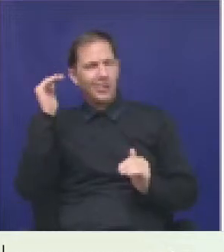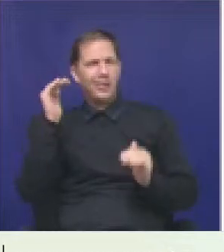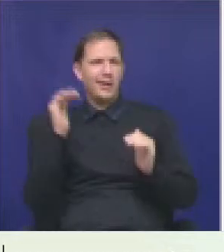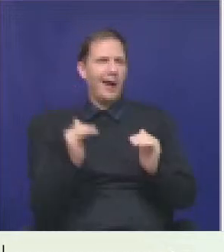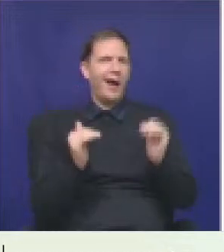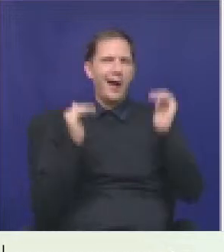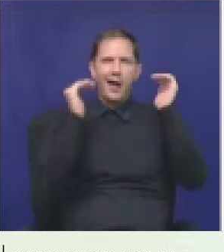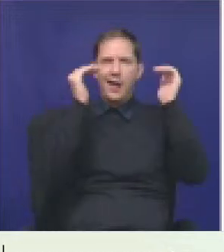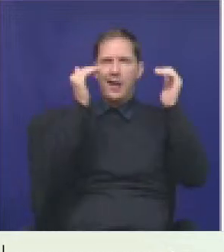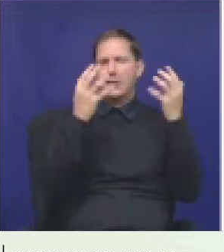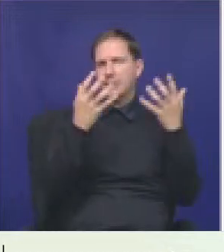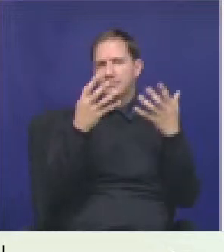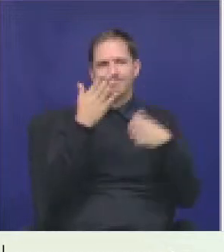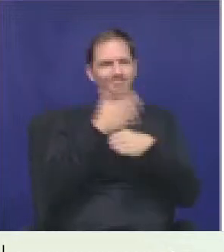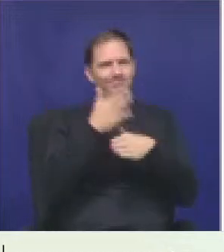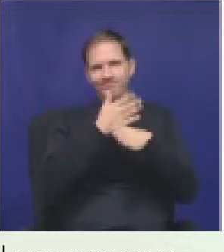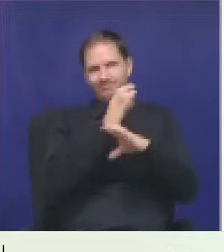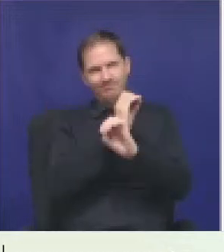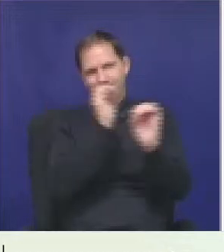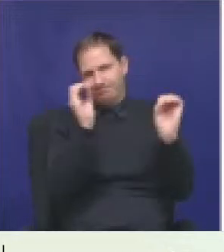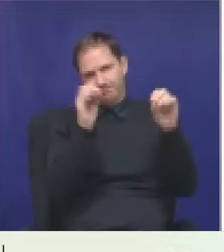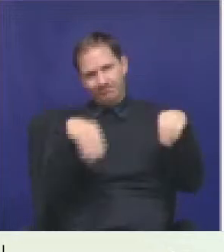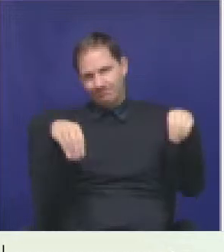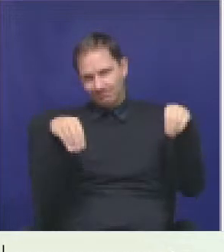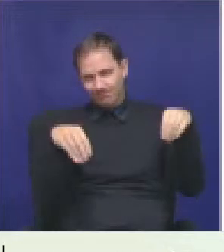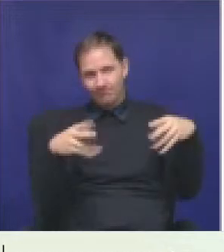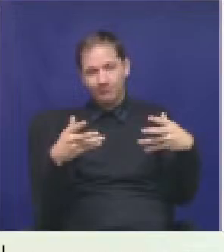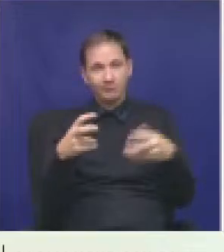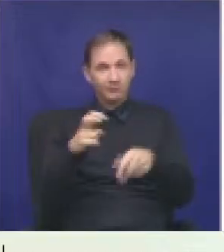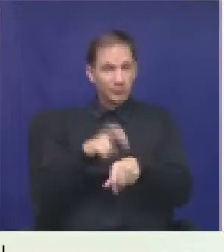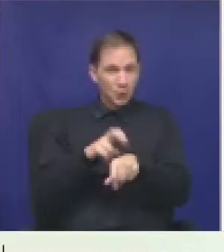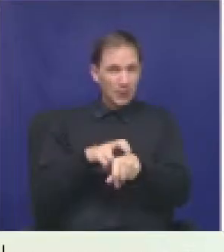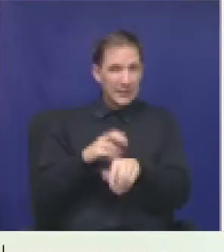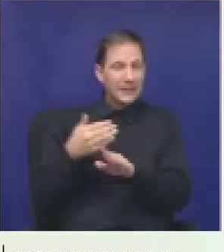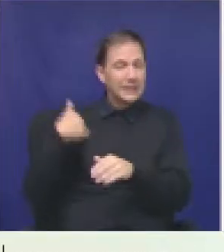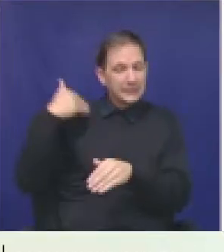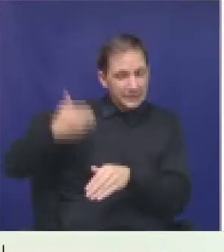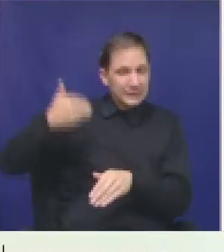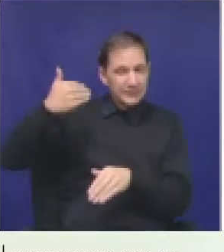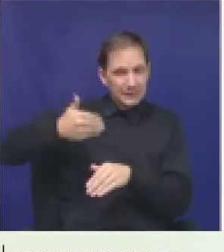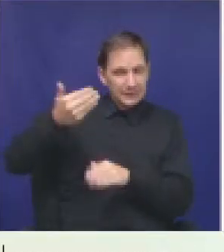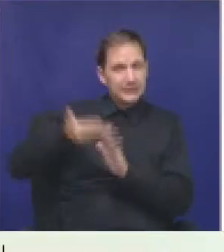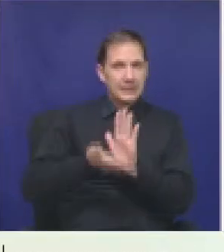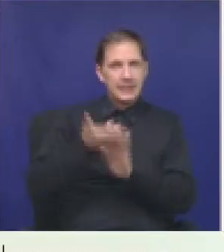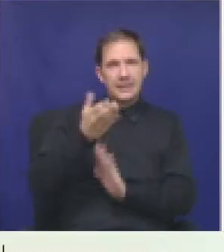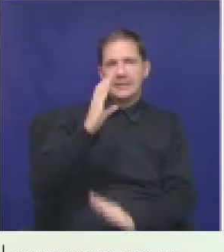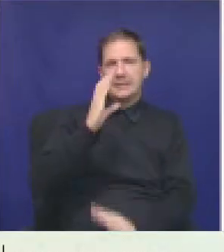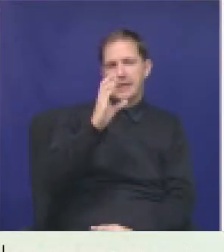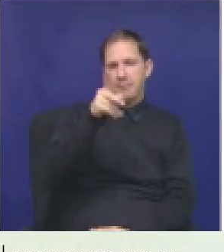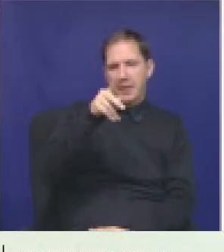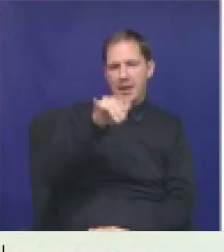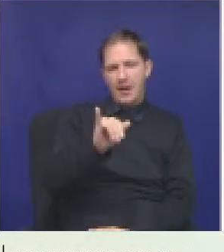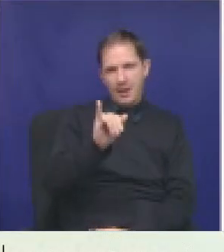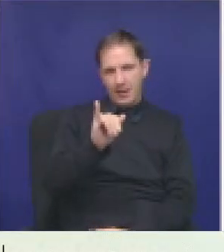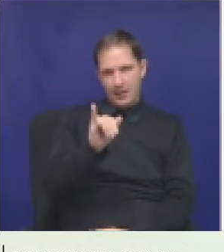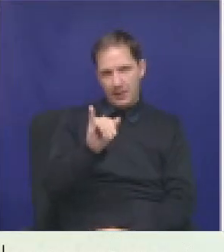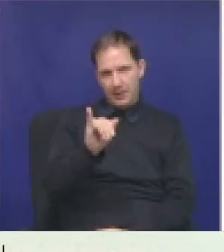and thus it is very necessary to frequently update the CPI basket of goods and